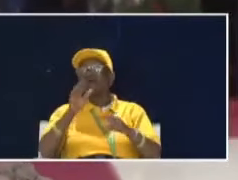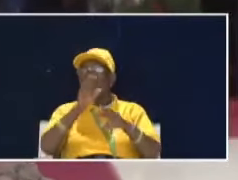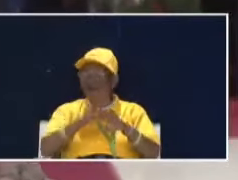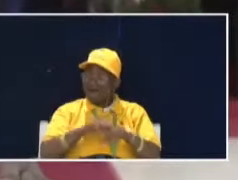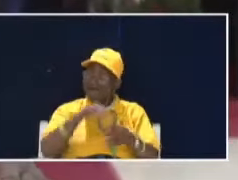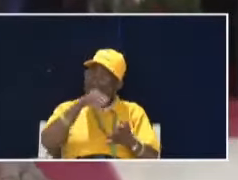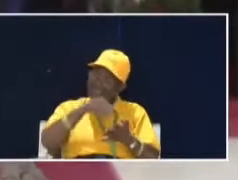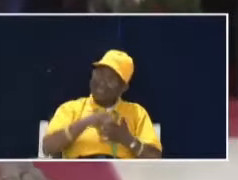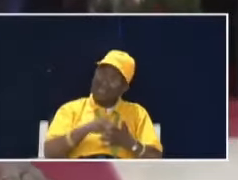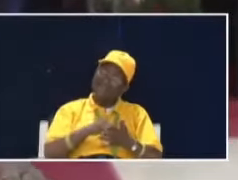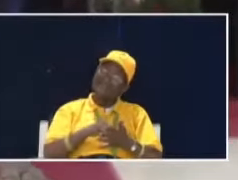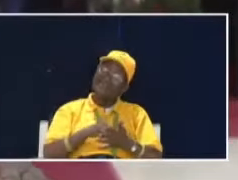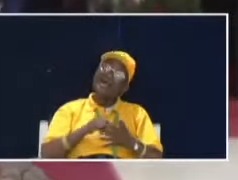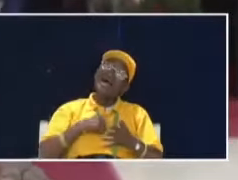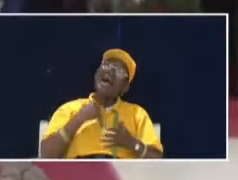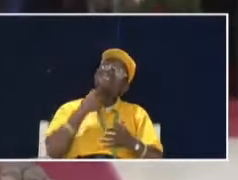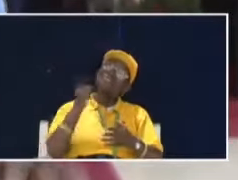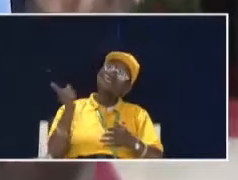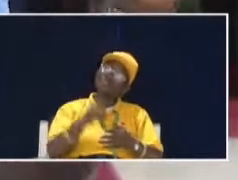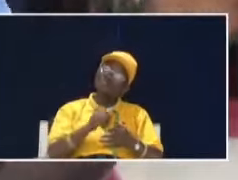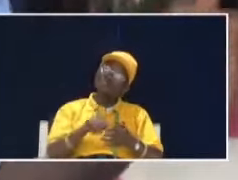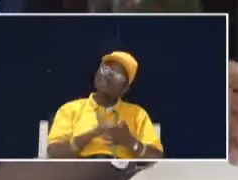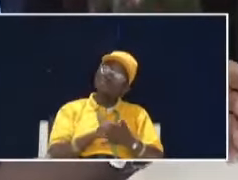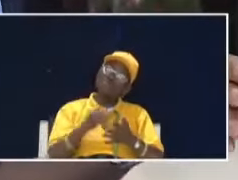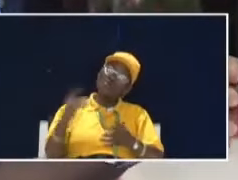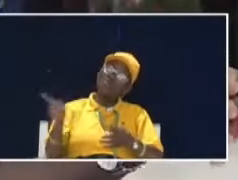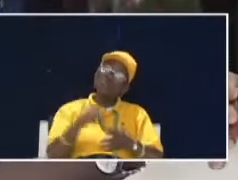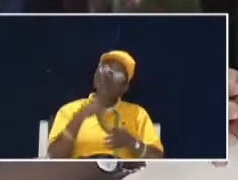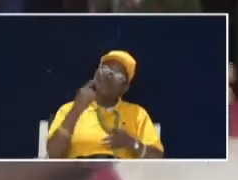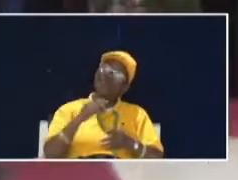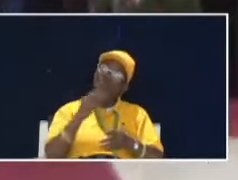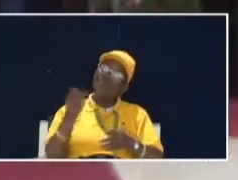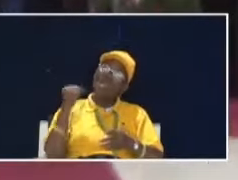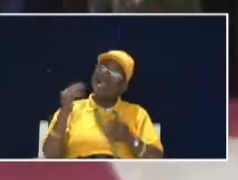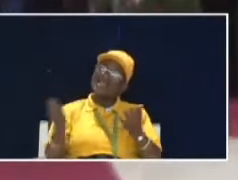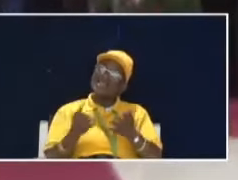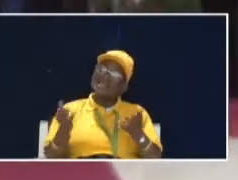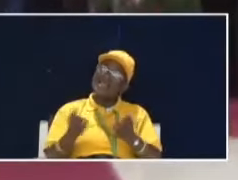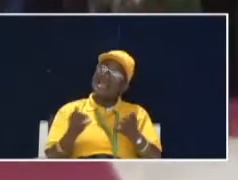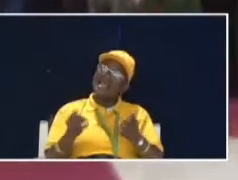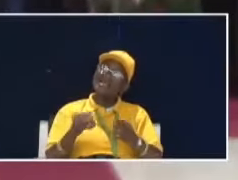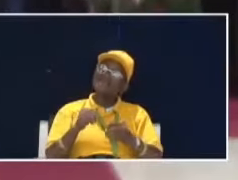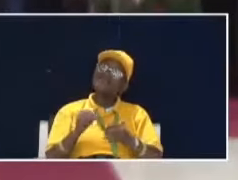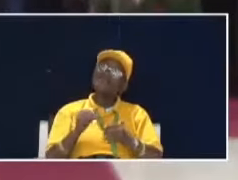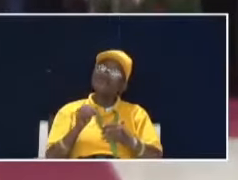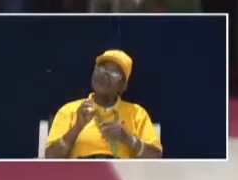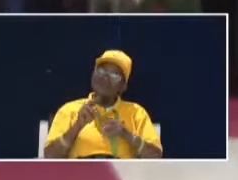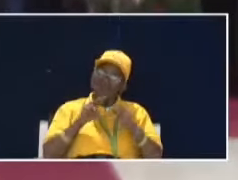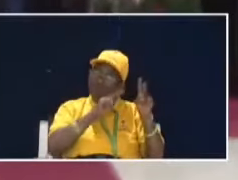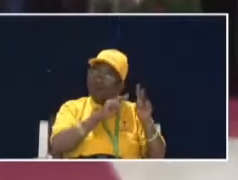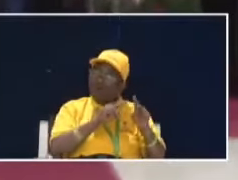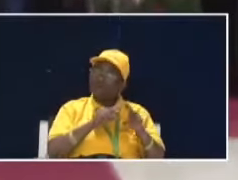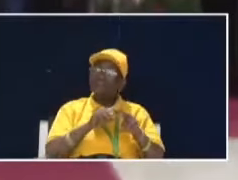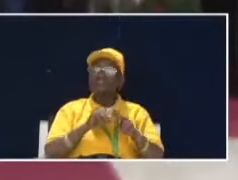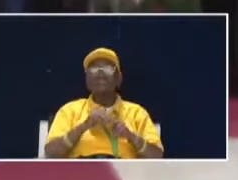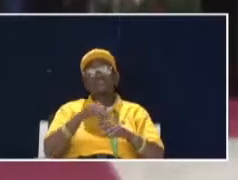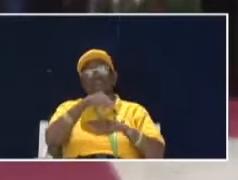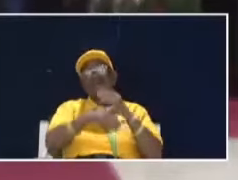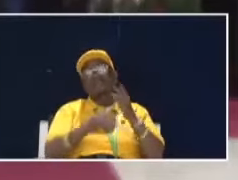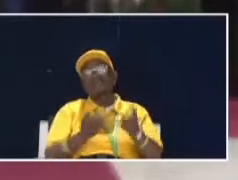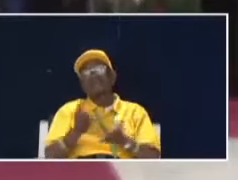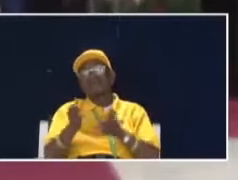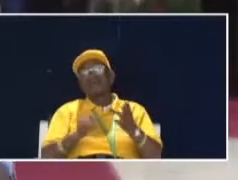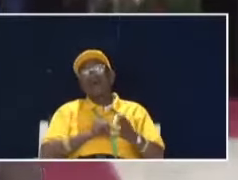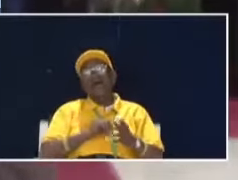at the Watch Night service, there are so many prophets speaking now that I feel I should just keep my mouth shut. I'm a